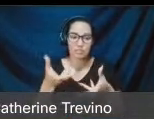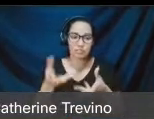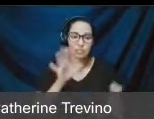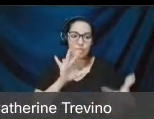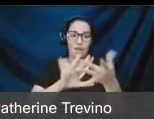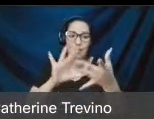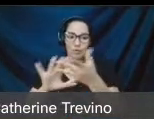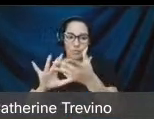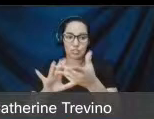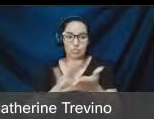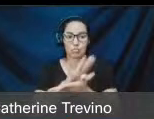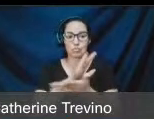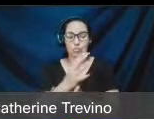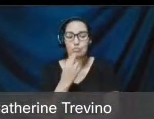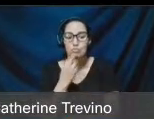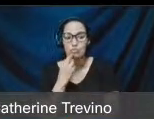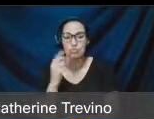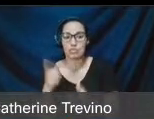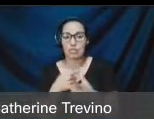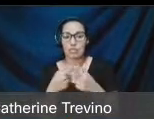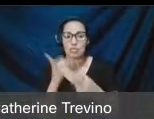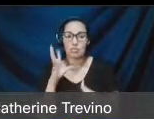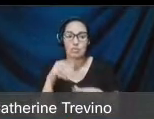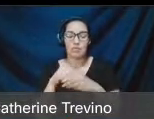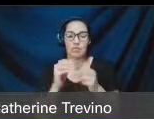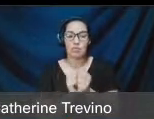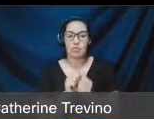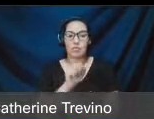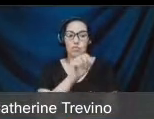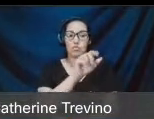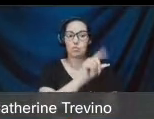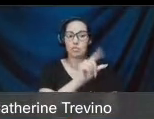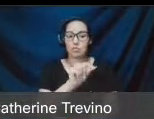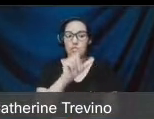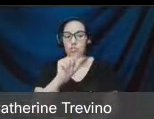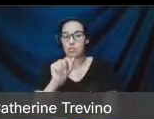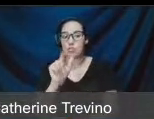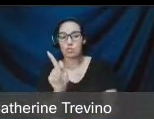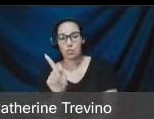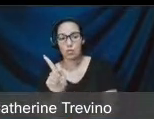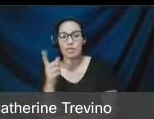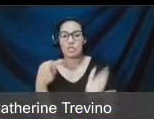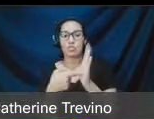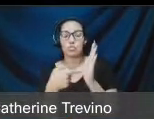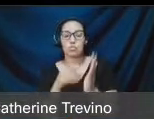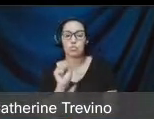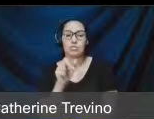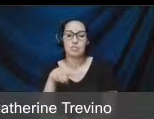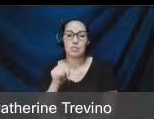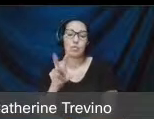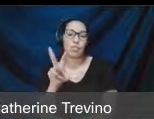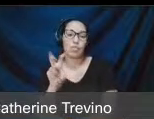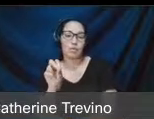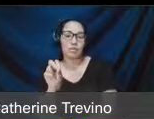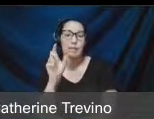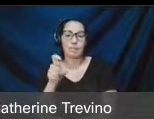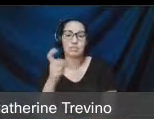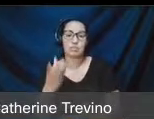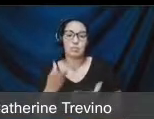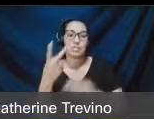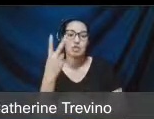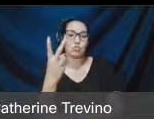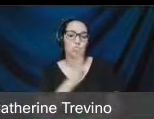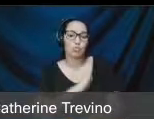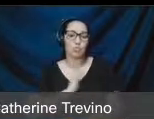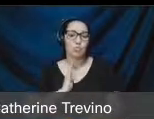place of the LCAP for the 2020-2021 school year and is due on September 30th. This plan must be presented at two board meetings, one